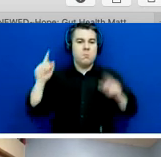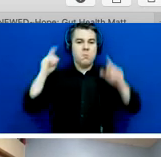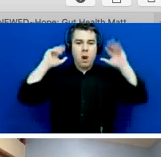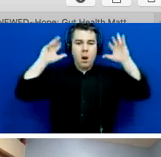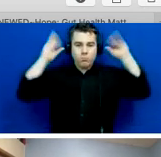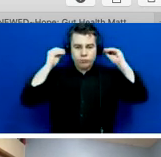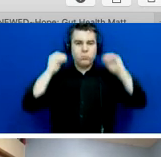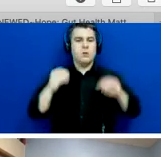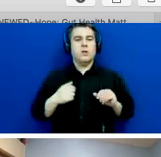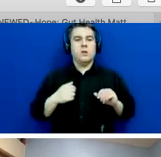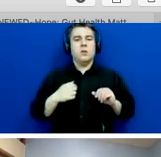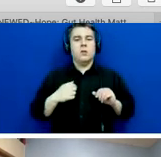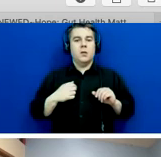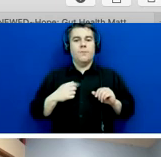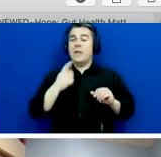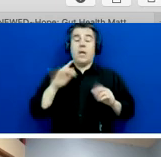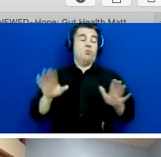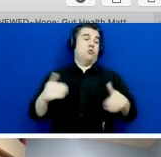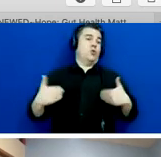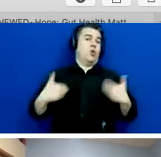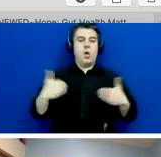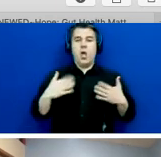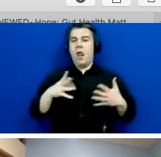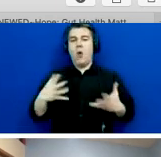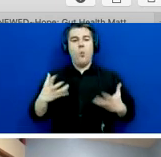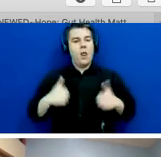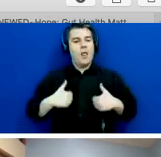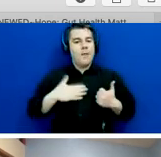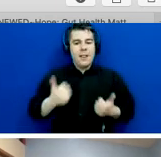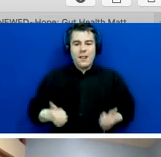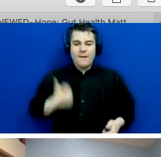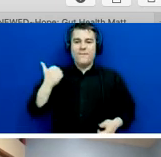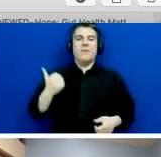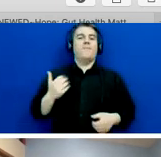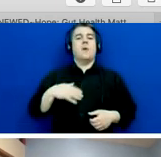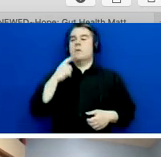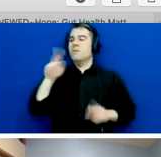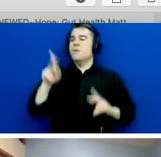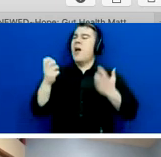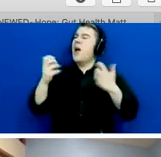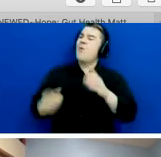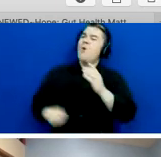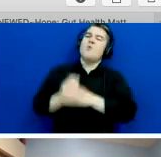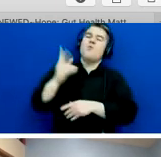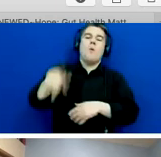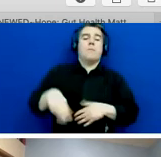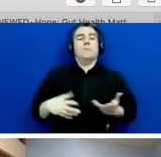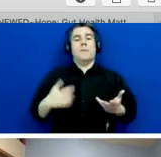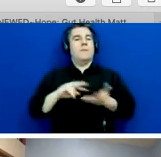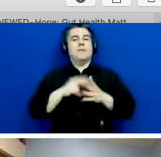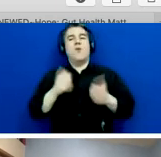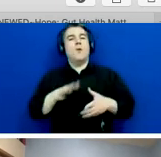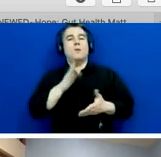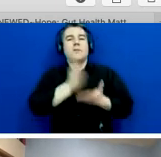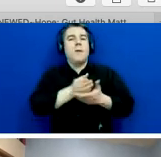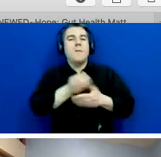I wanted to. I was young and I wanted to live my life. I tell people I didn't want to grow up, so that's why I didn't want to stop eating